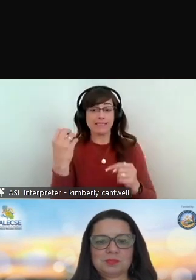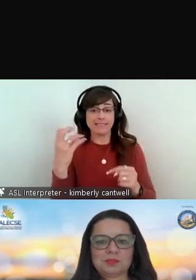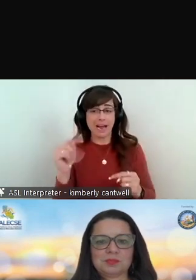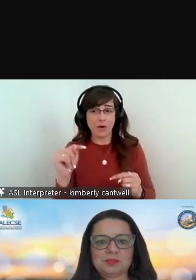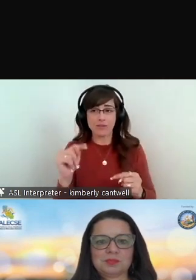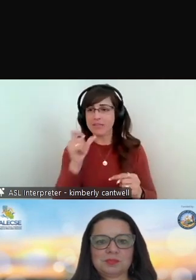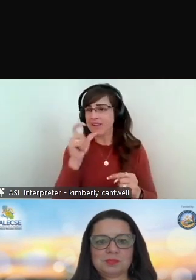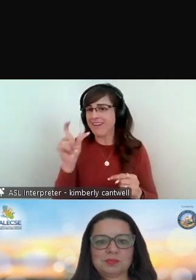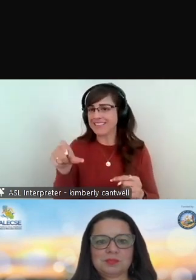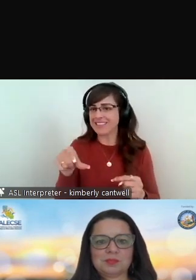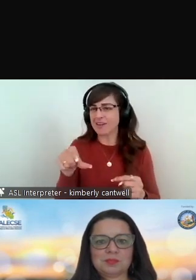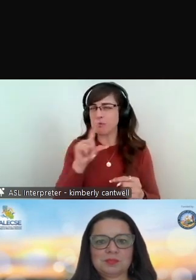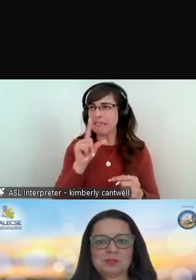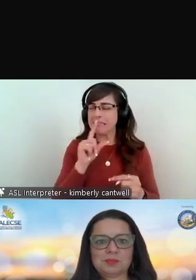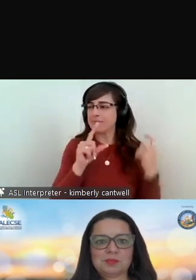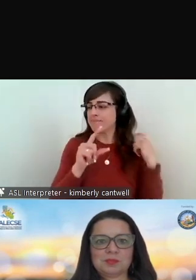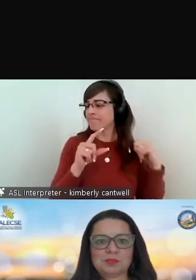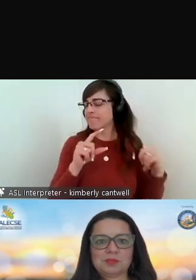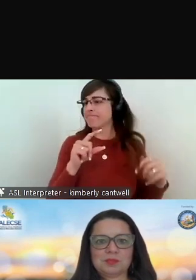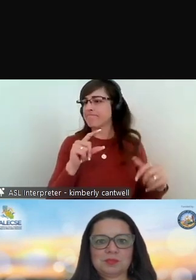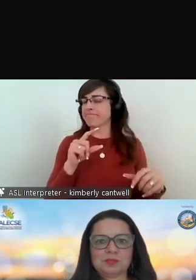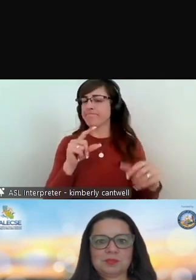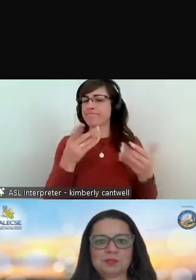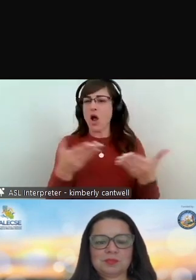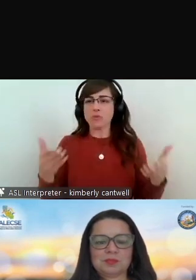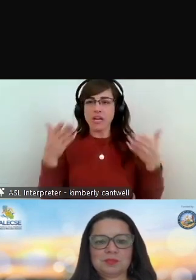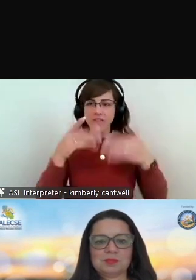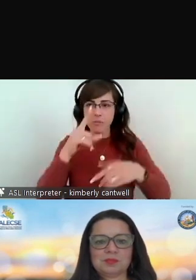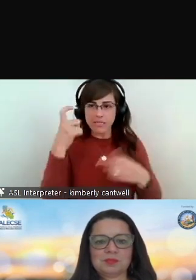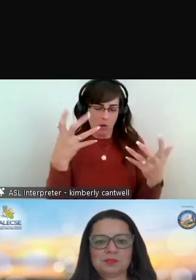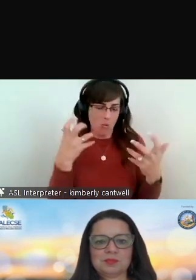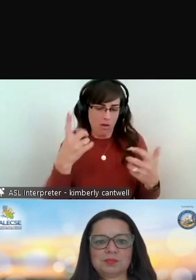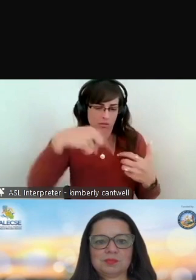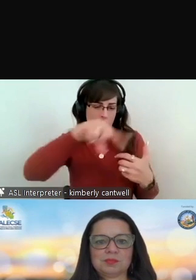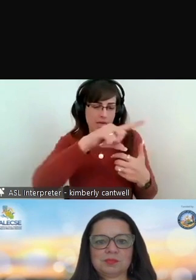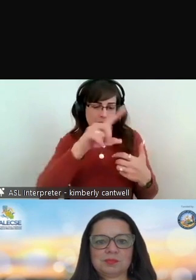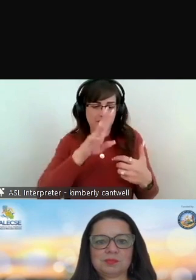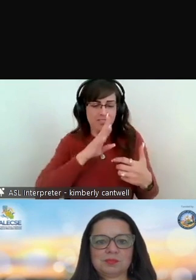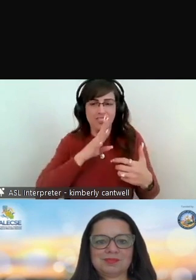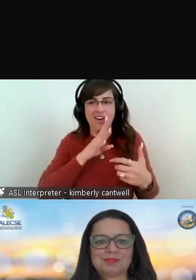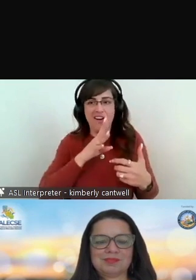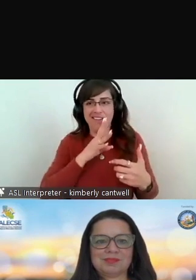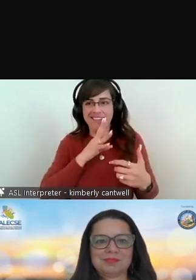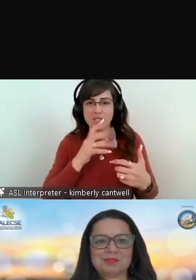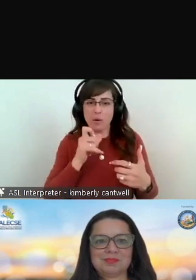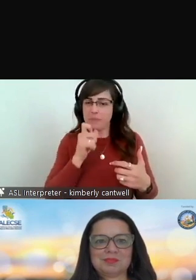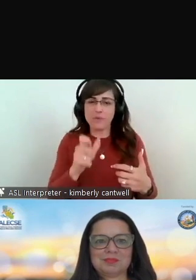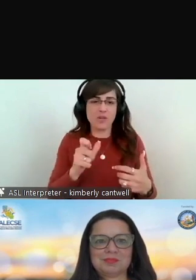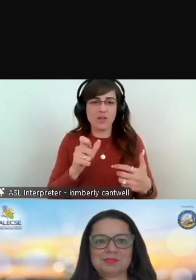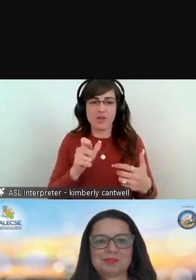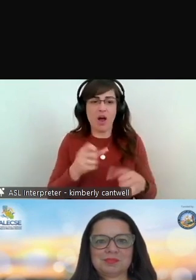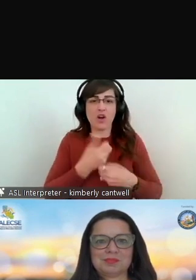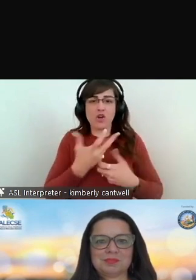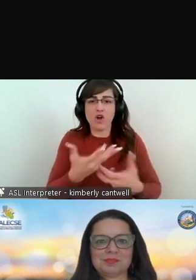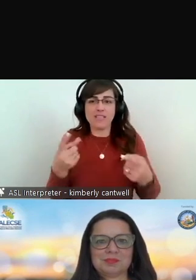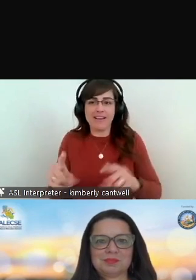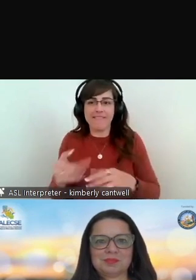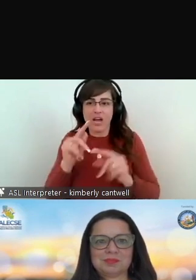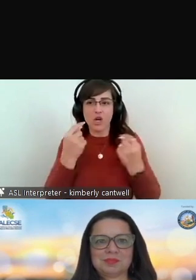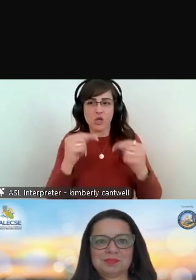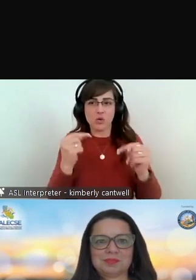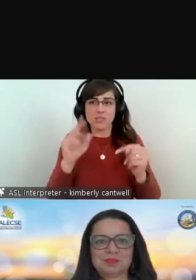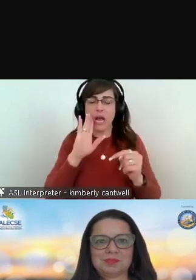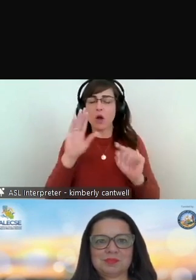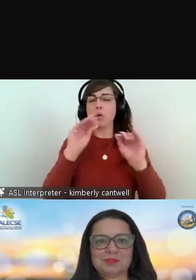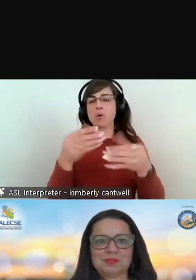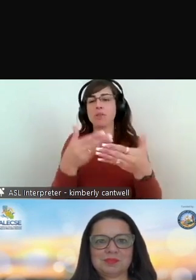aren't necessarily really object focused, because I want them to talk. So I'm going to not put the cause and effect toys in there. I'm going to